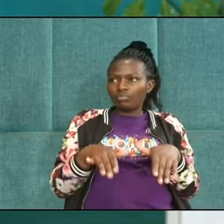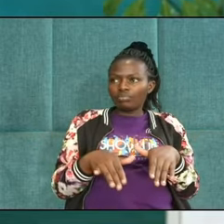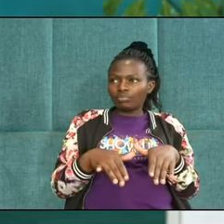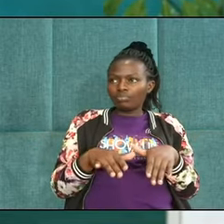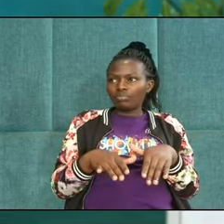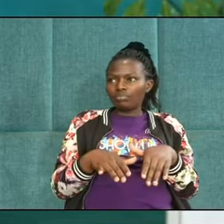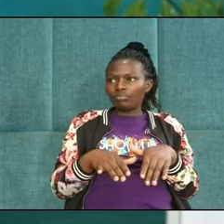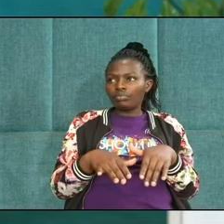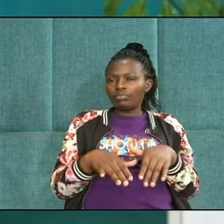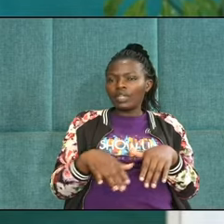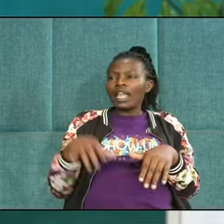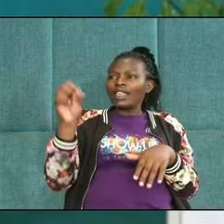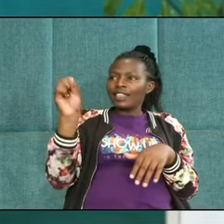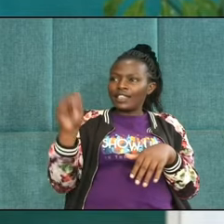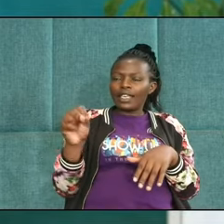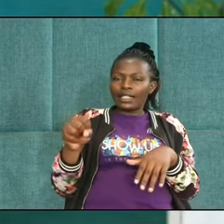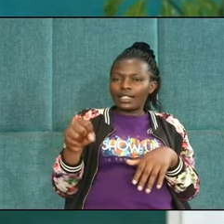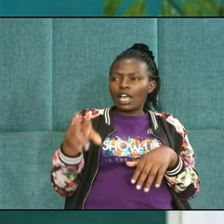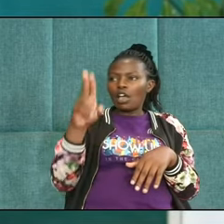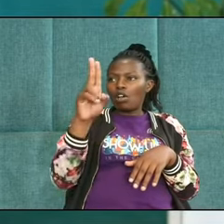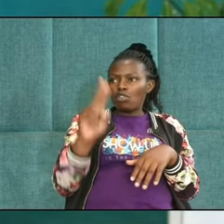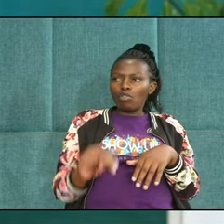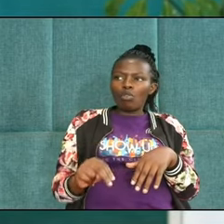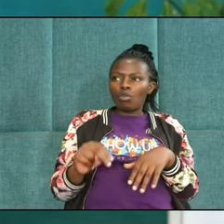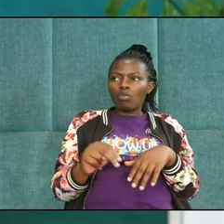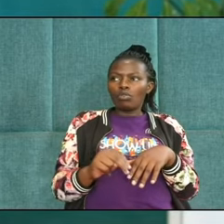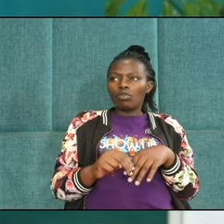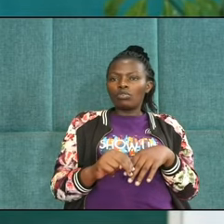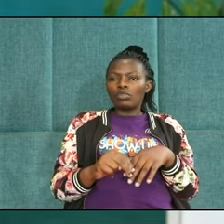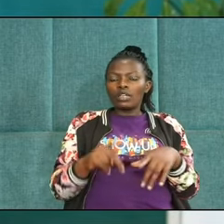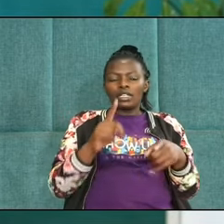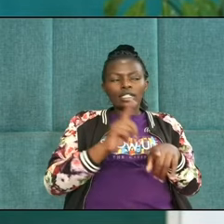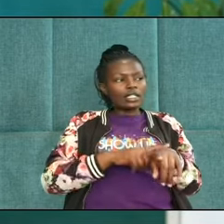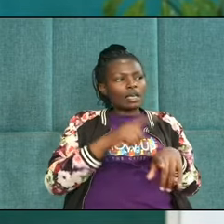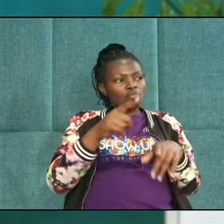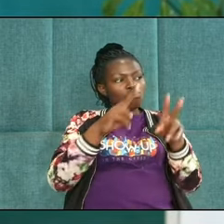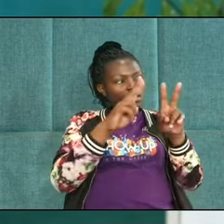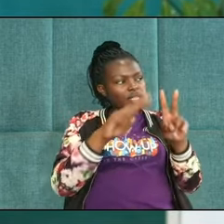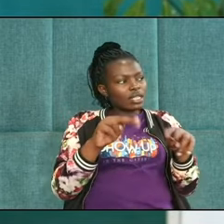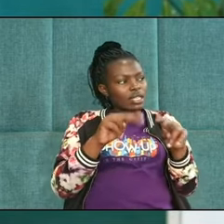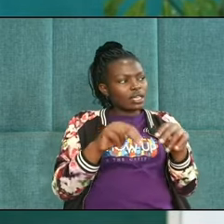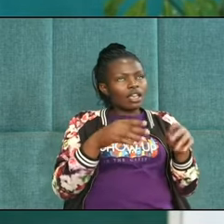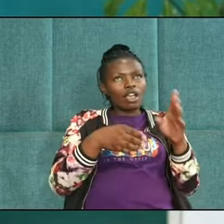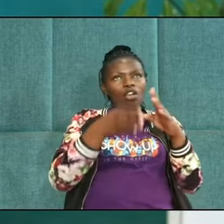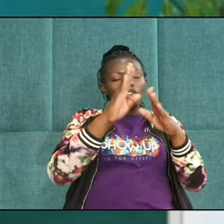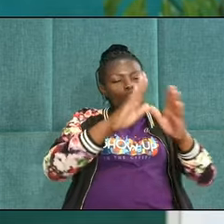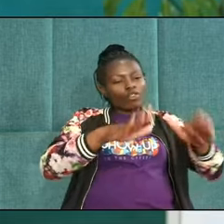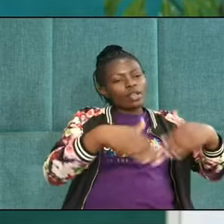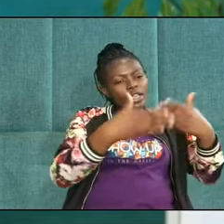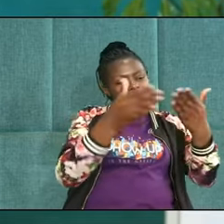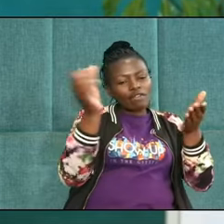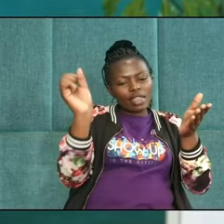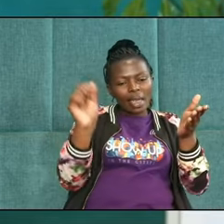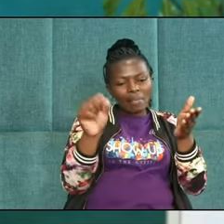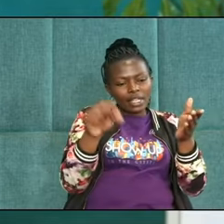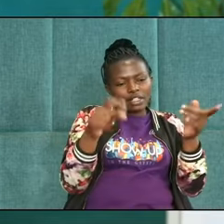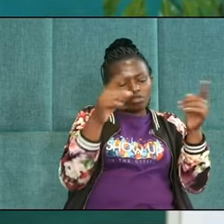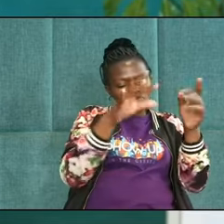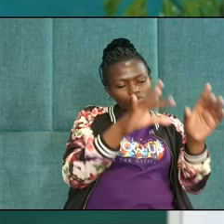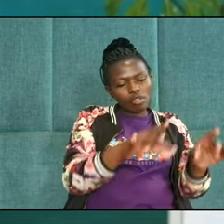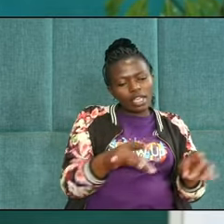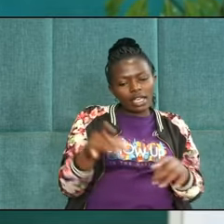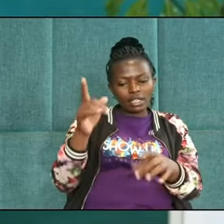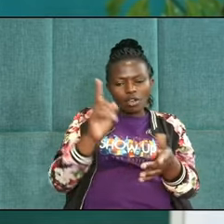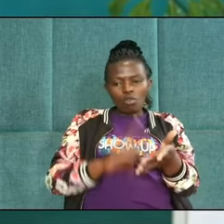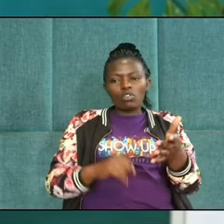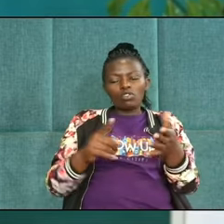could be yes right now. When you seek, God will give you the ability to find the valuables